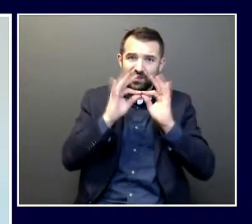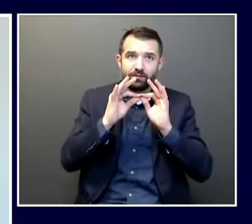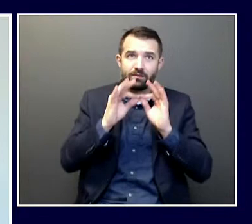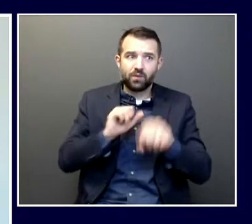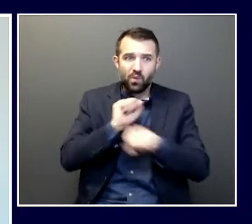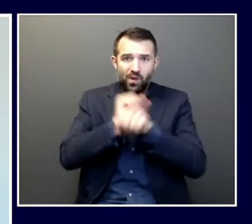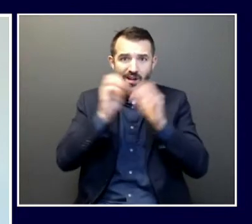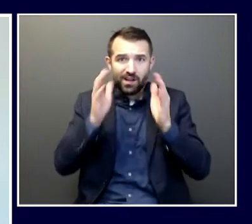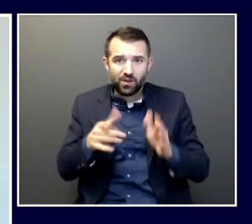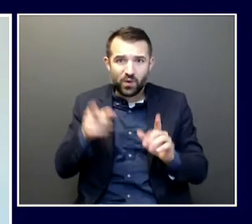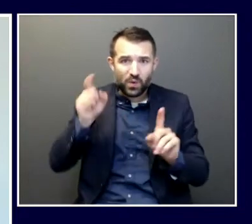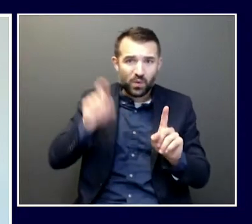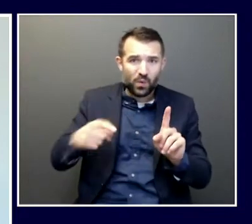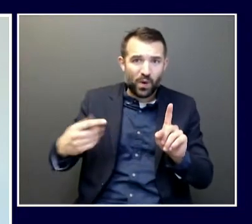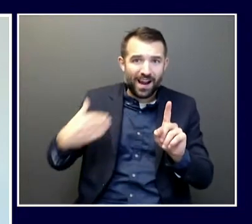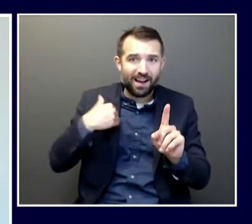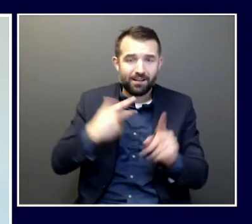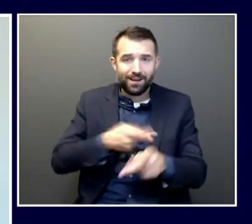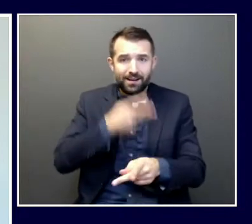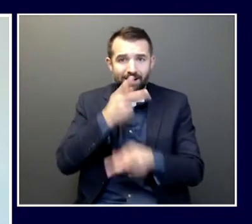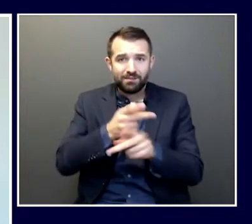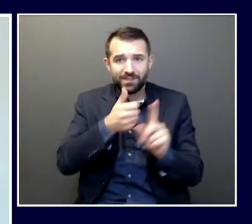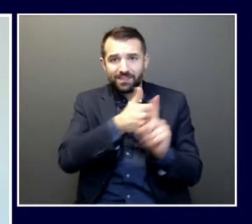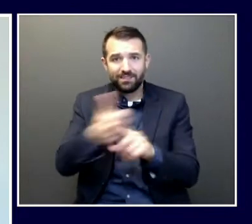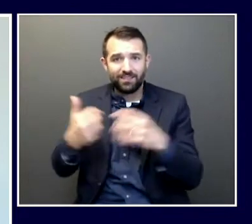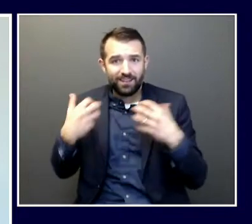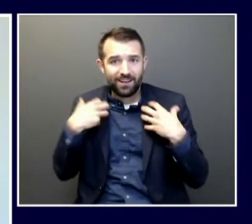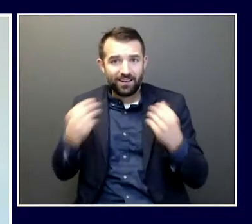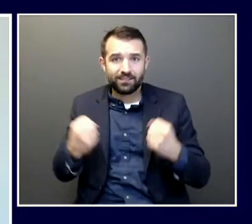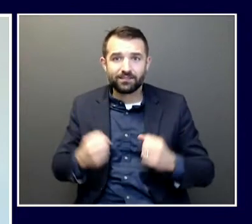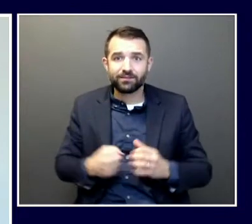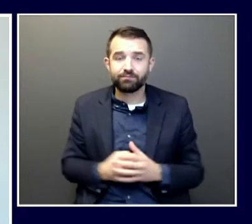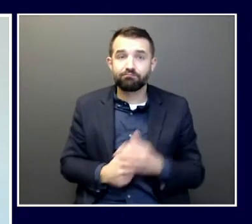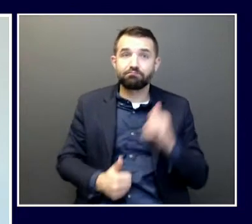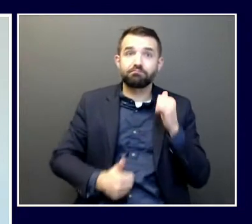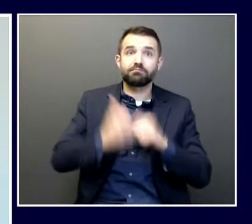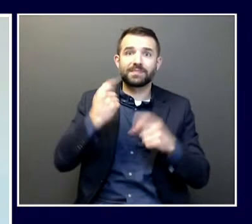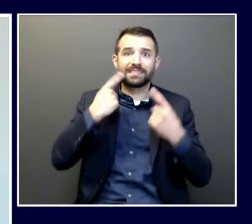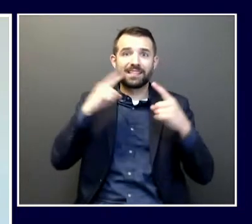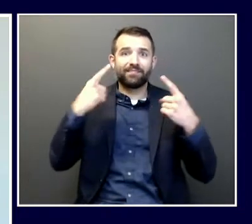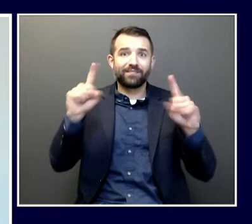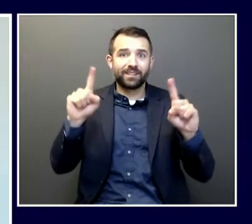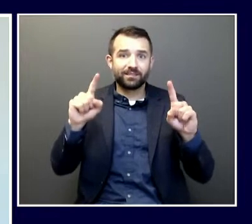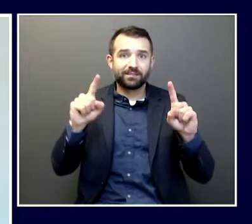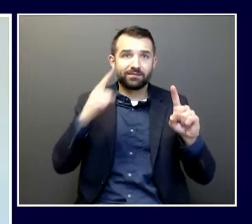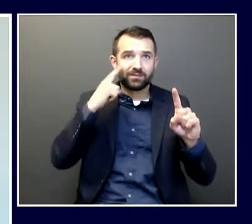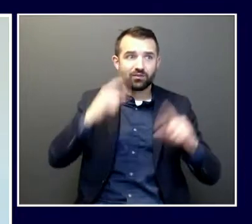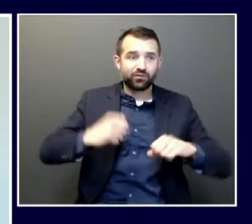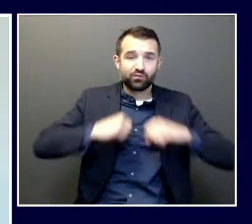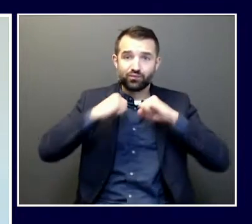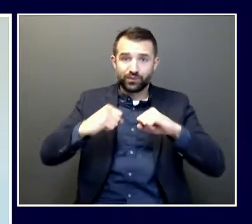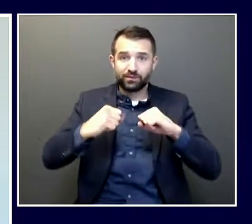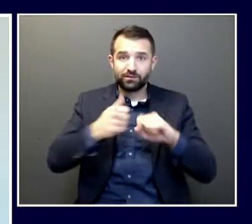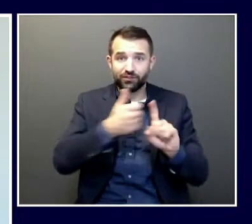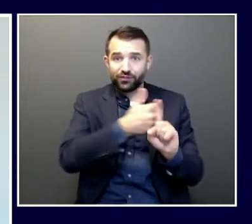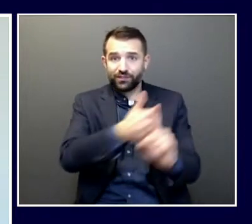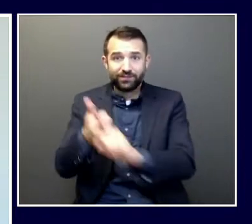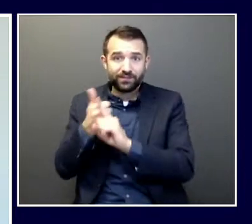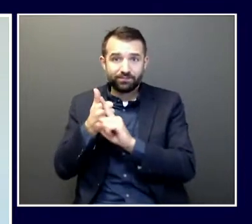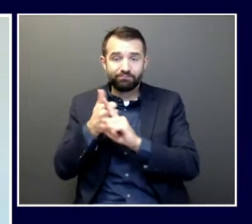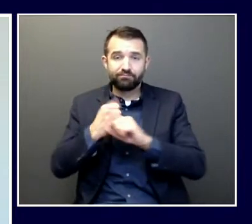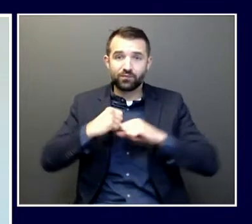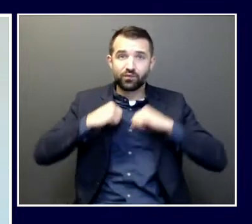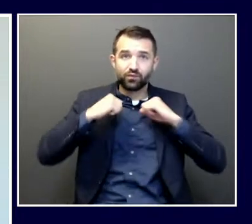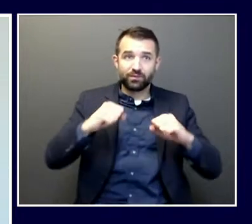Maine people to get vaccinated. It's the best and most effective tool we have to protect our frontline workers, prevent